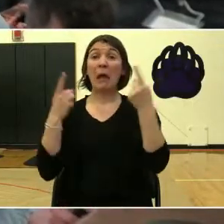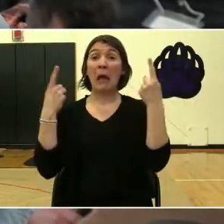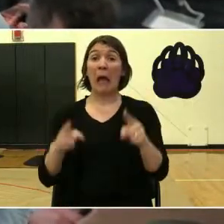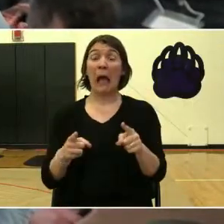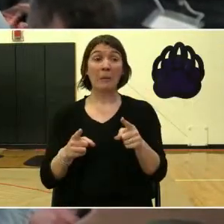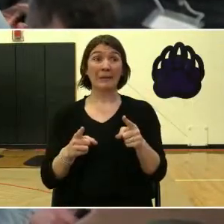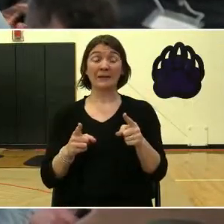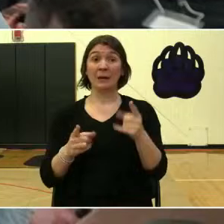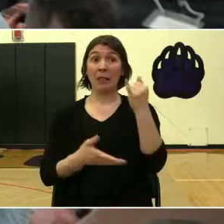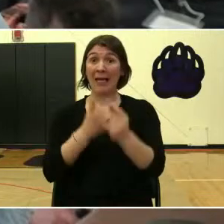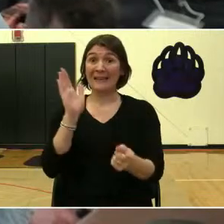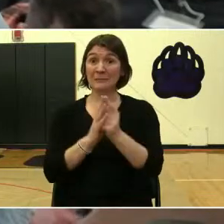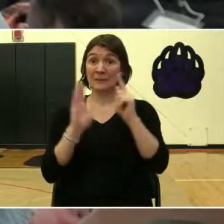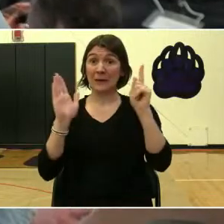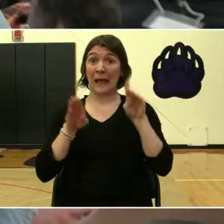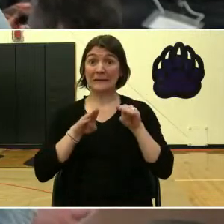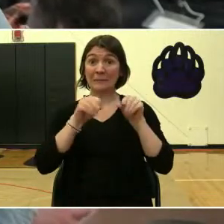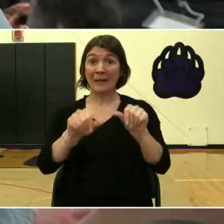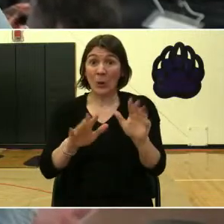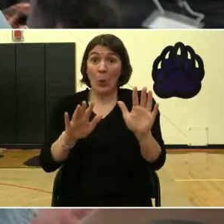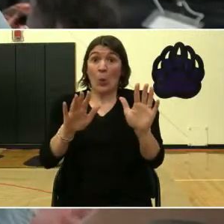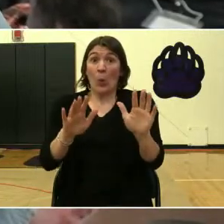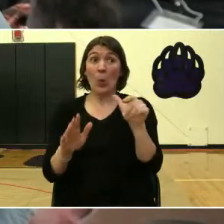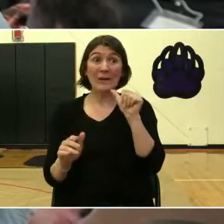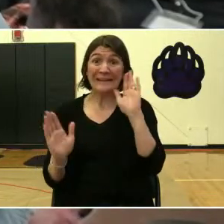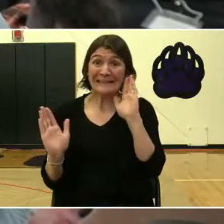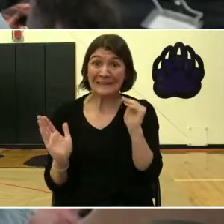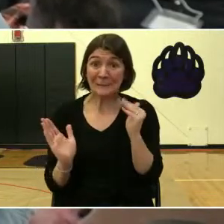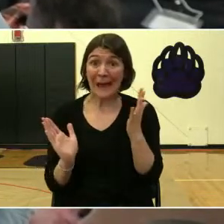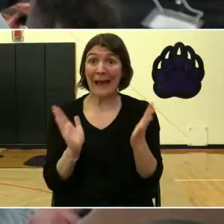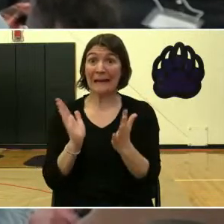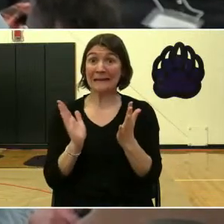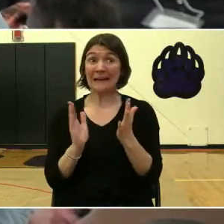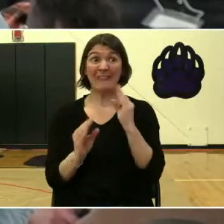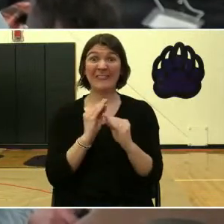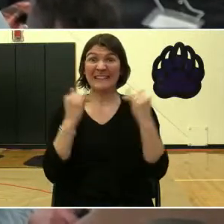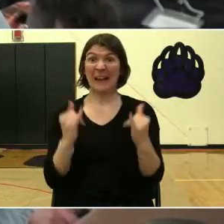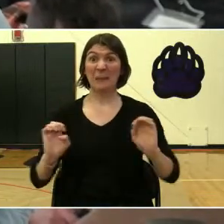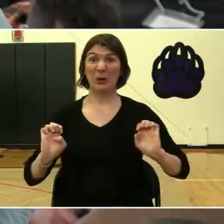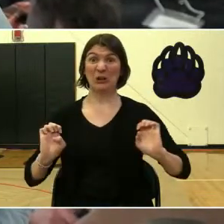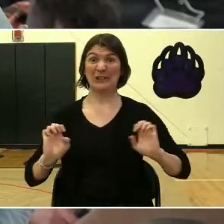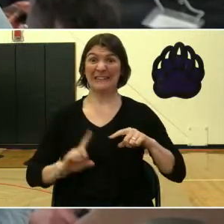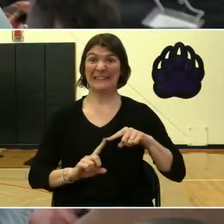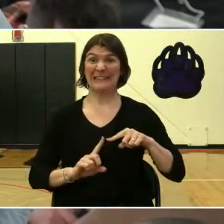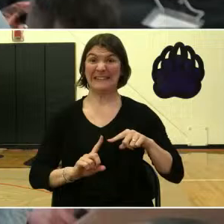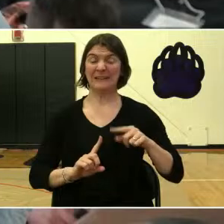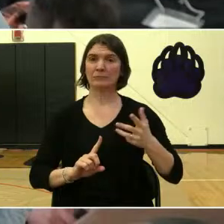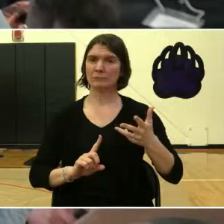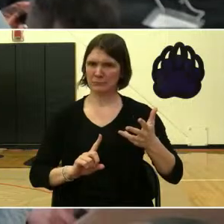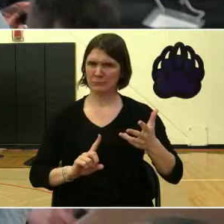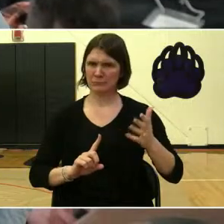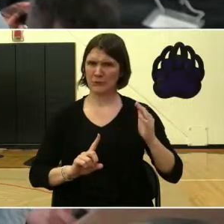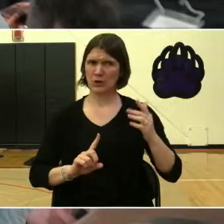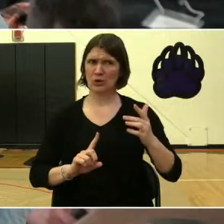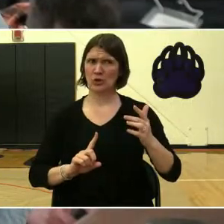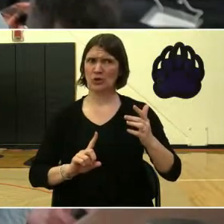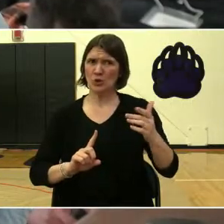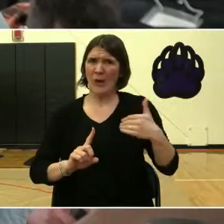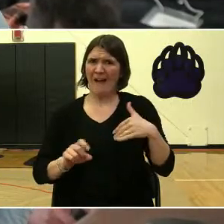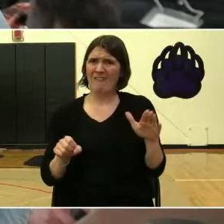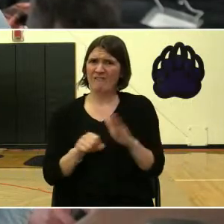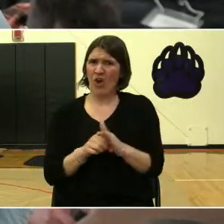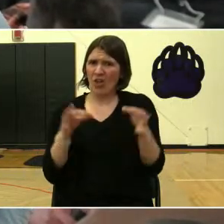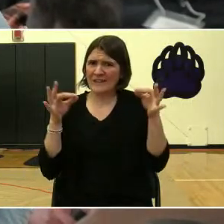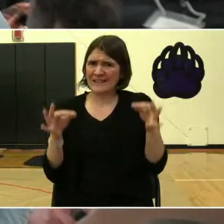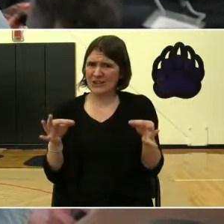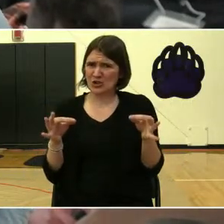expense that comes up during the year and you need to fix it now you have total discretion am I